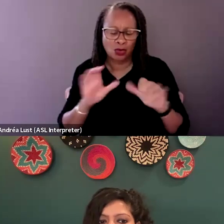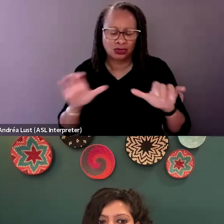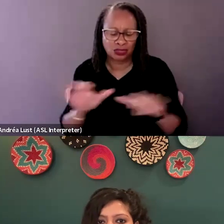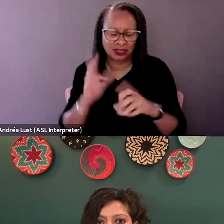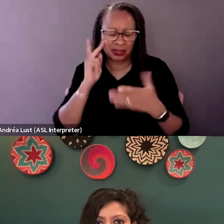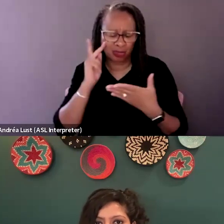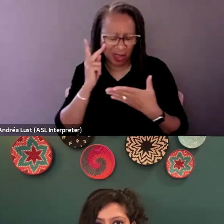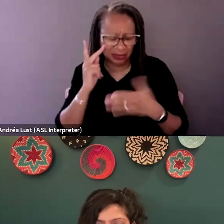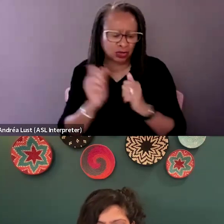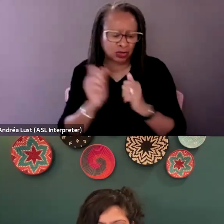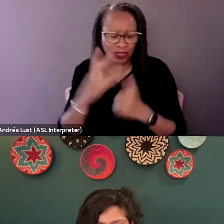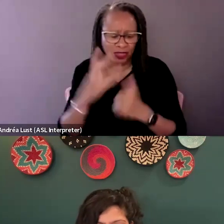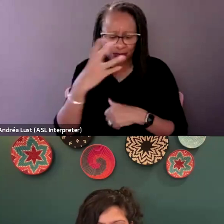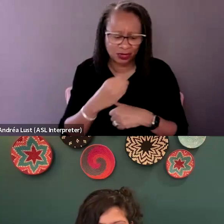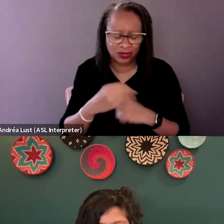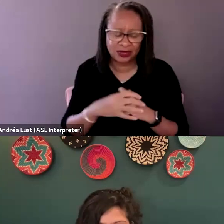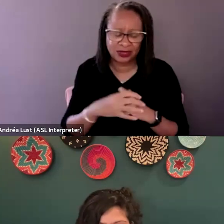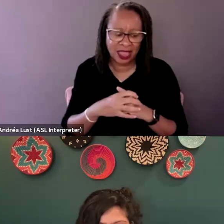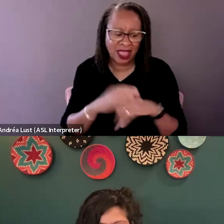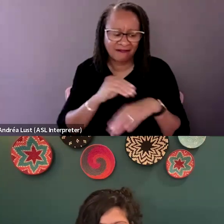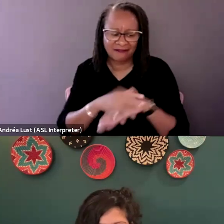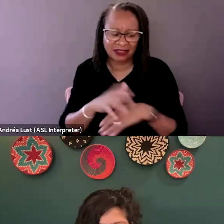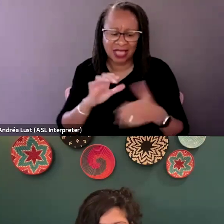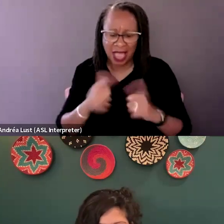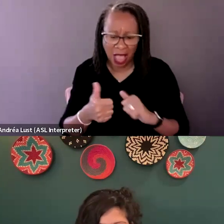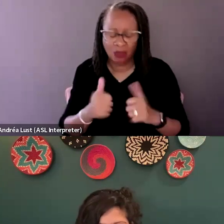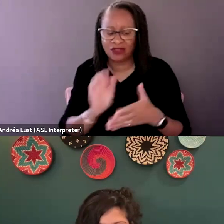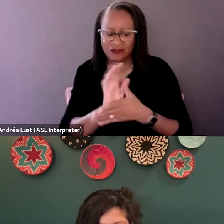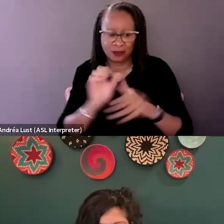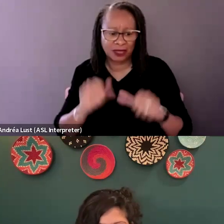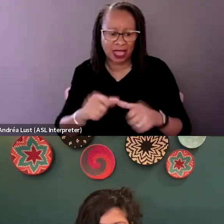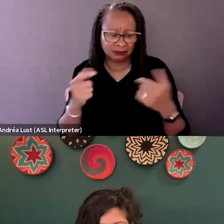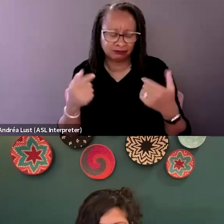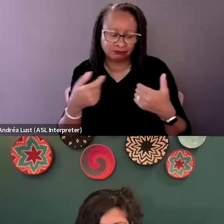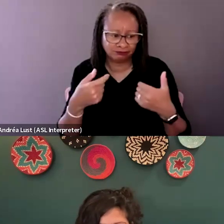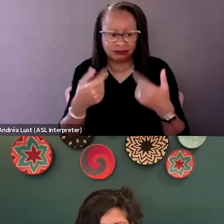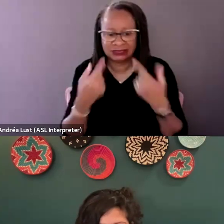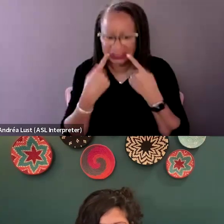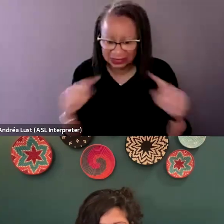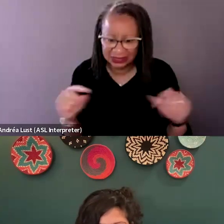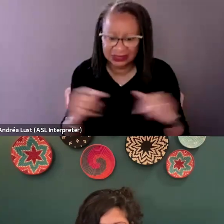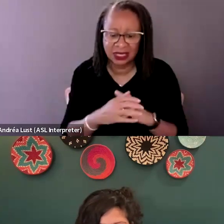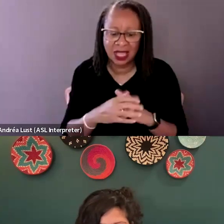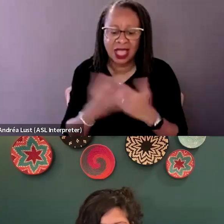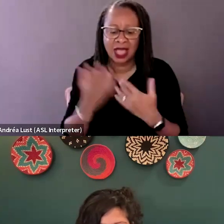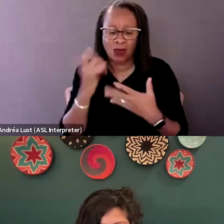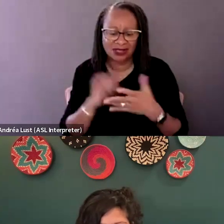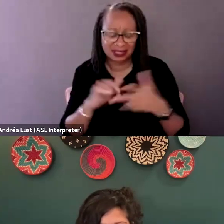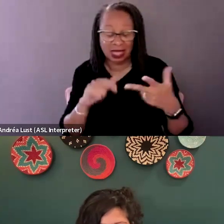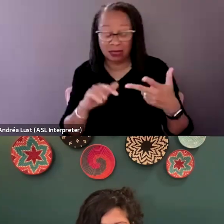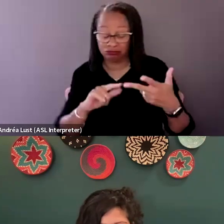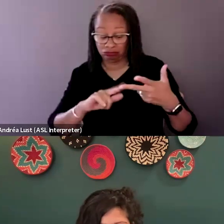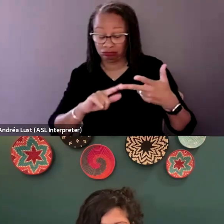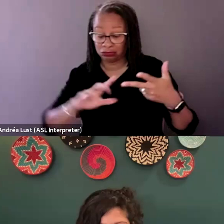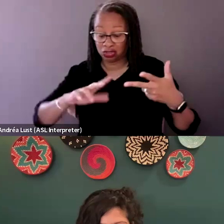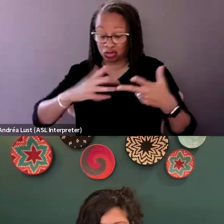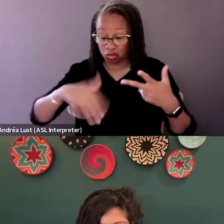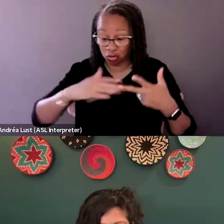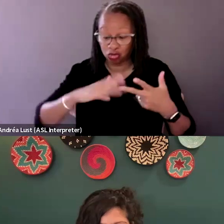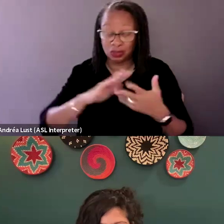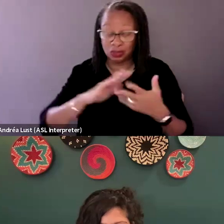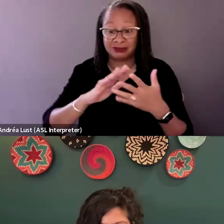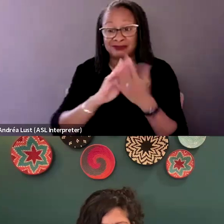instance, Charlotte, the Danish editor who had cut films like Act of Killing or The Truffle Hunters and so on. And I sort of reached, so